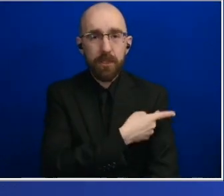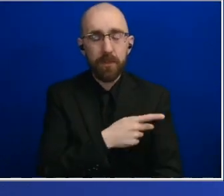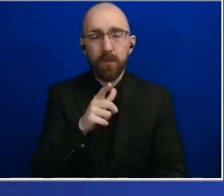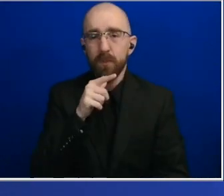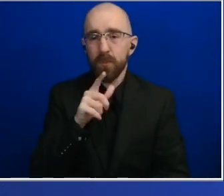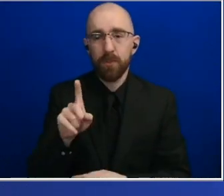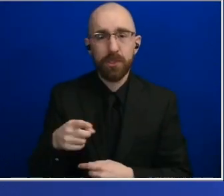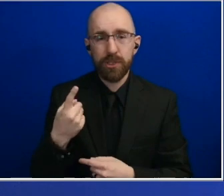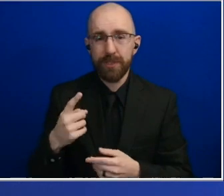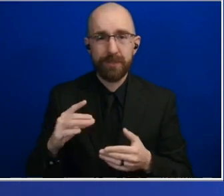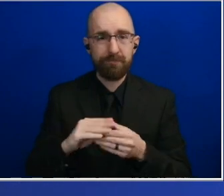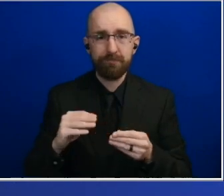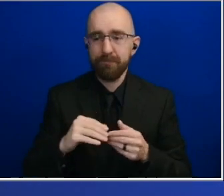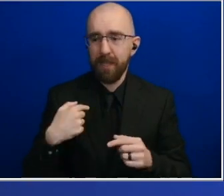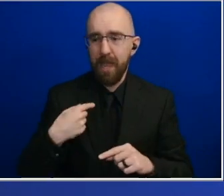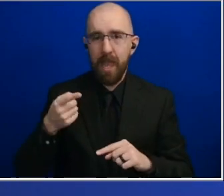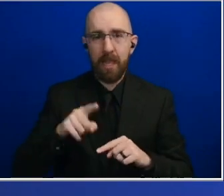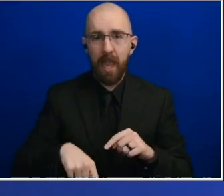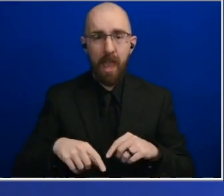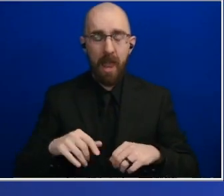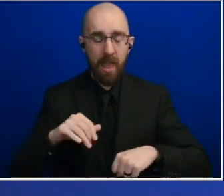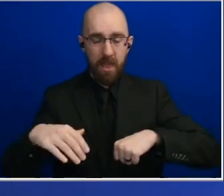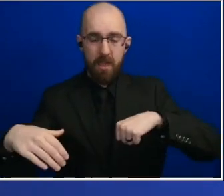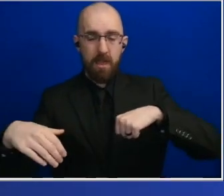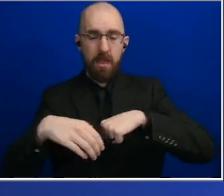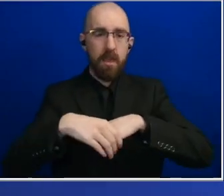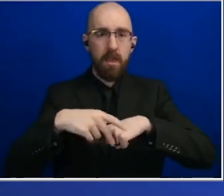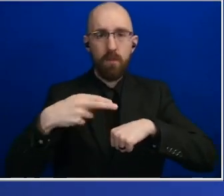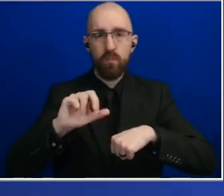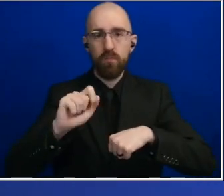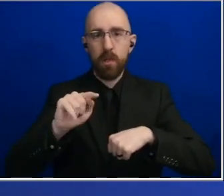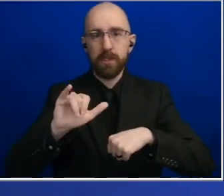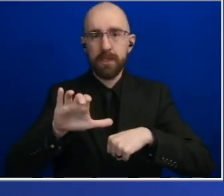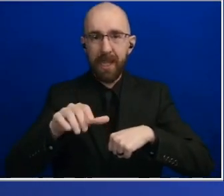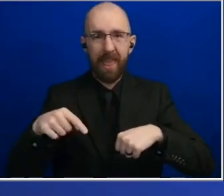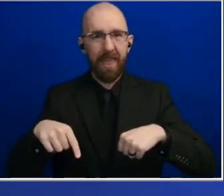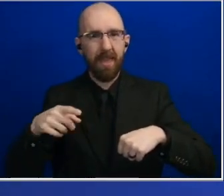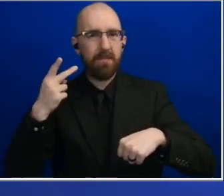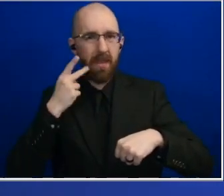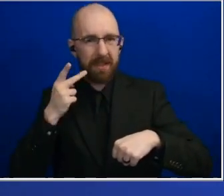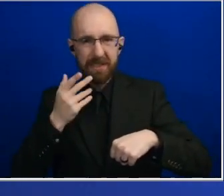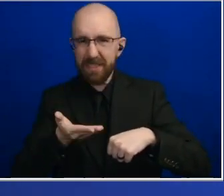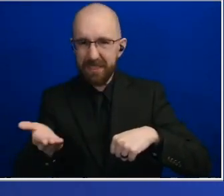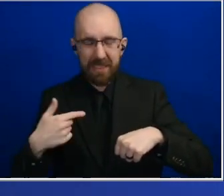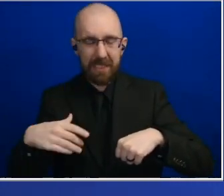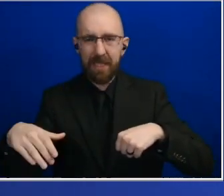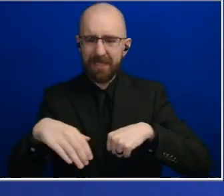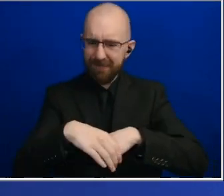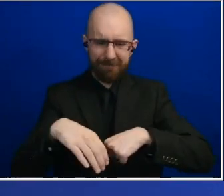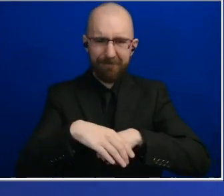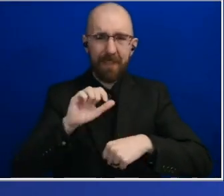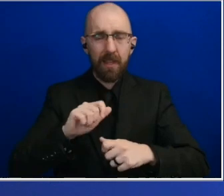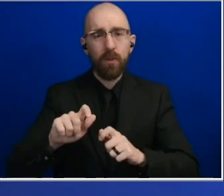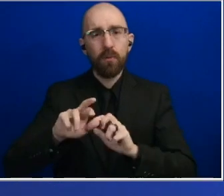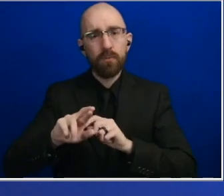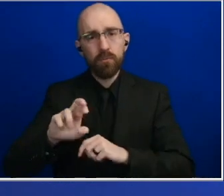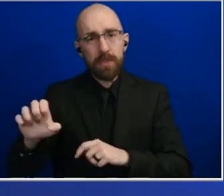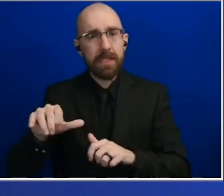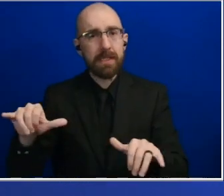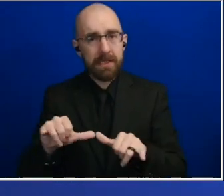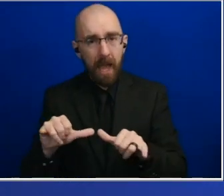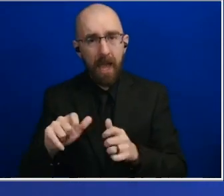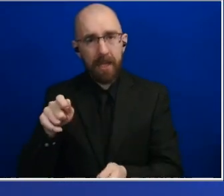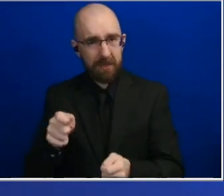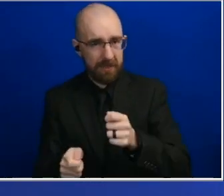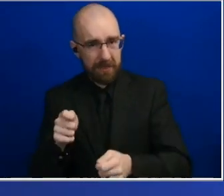wear my prosthetic. I don't know what's going on. It's been resized and it's been padded and all these different types of things, but I can't be in it for more than